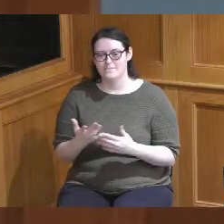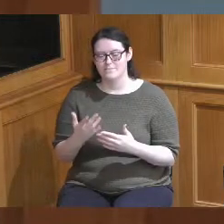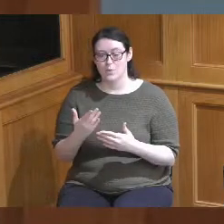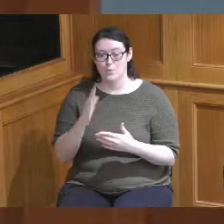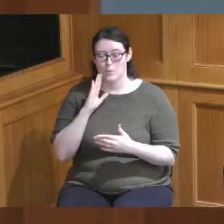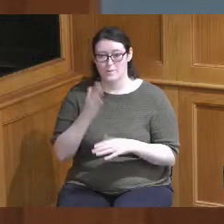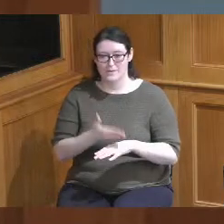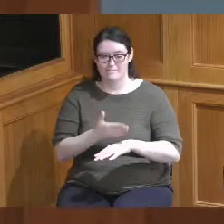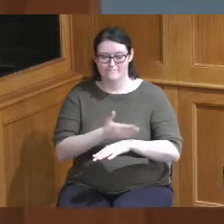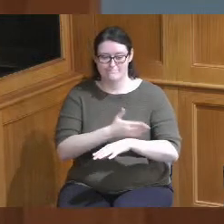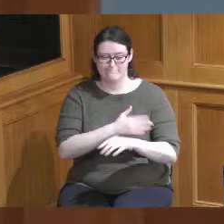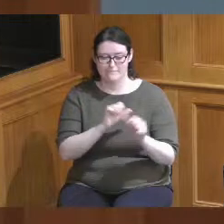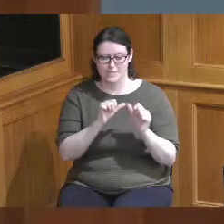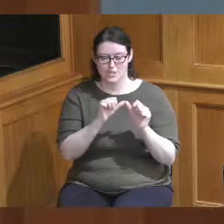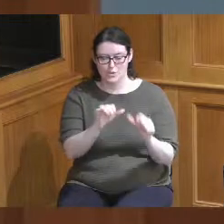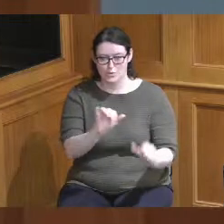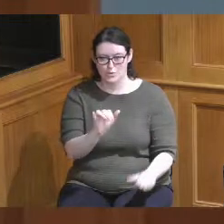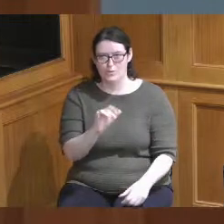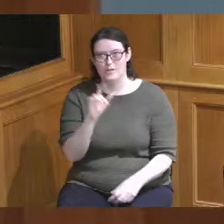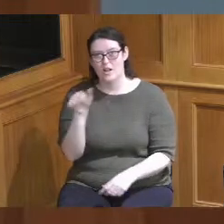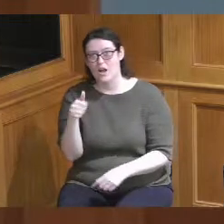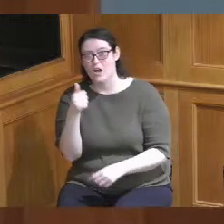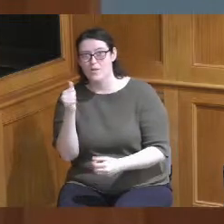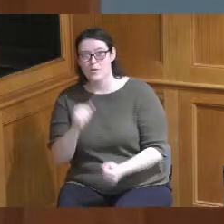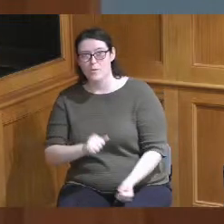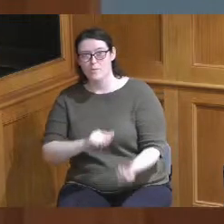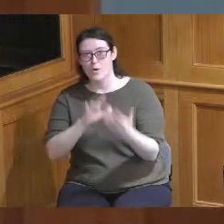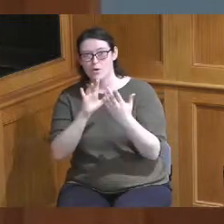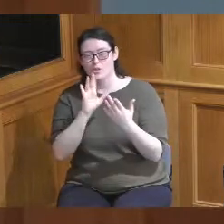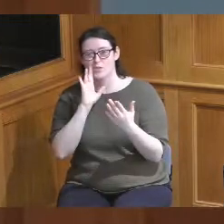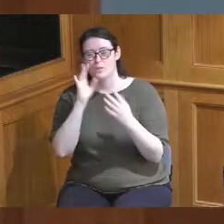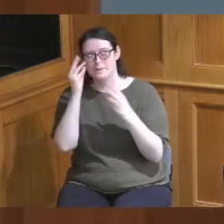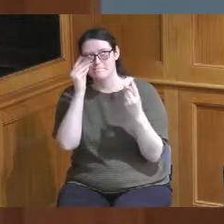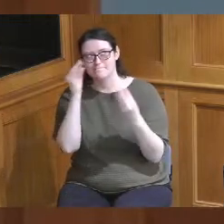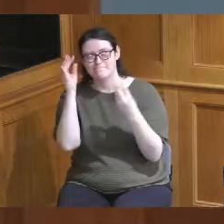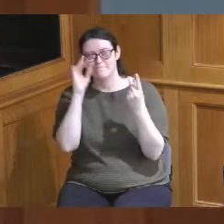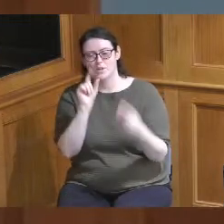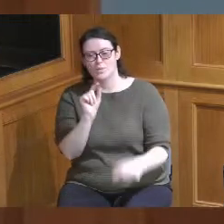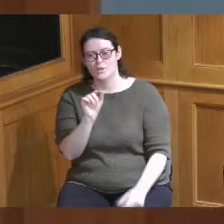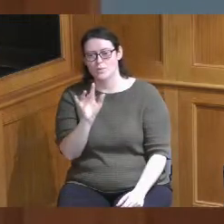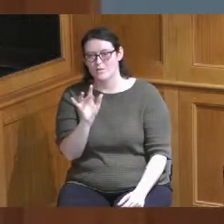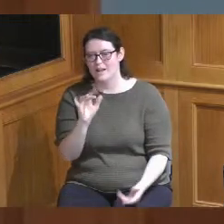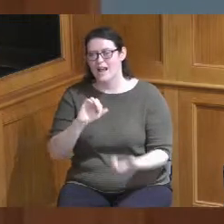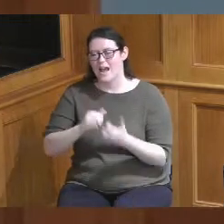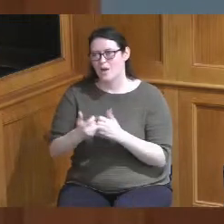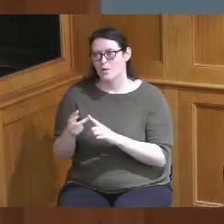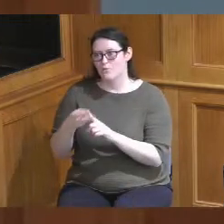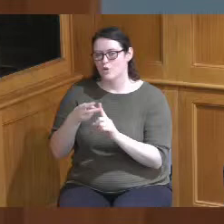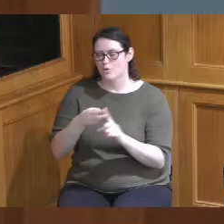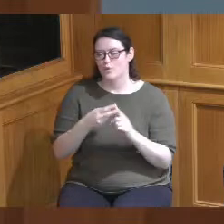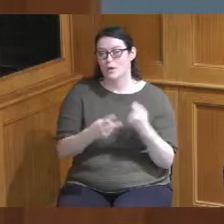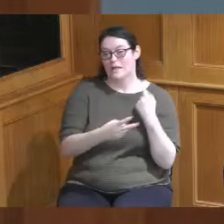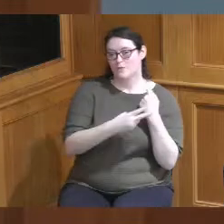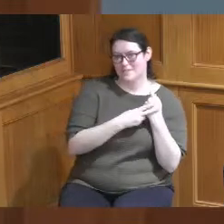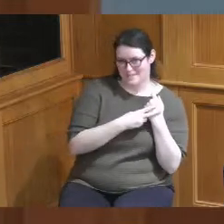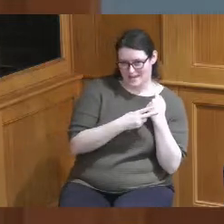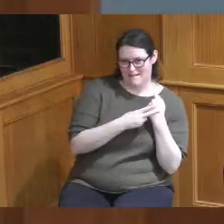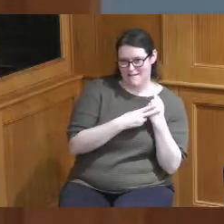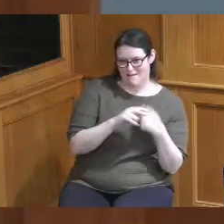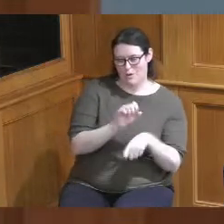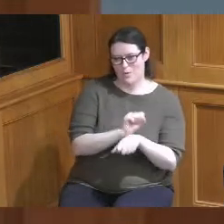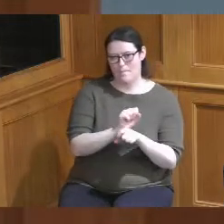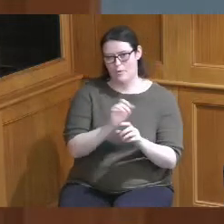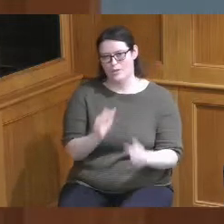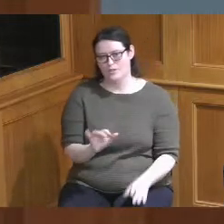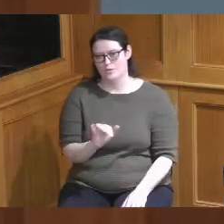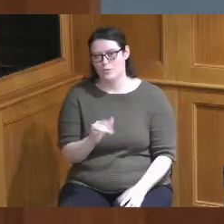think about other ways in 2025 to think about how we can incentivize recruitment and retention in different ways. So we're still working on